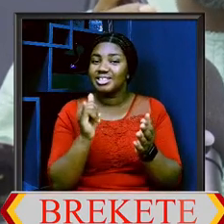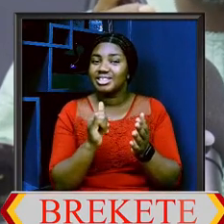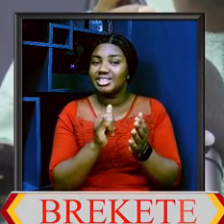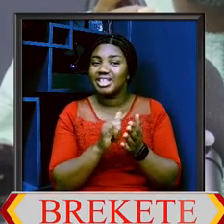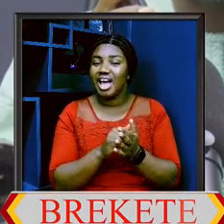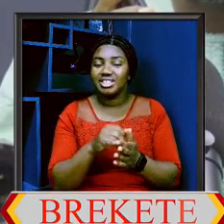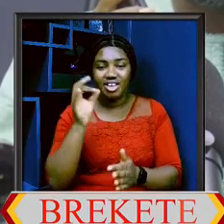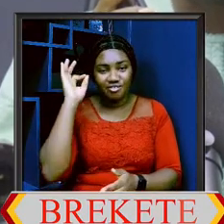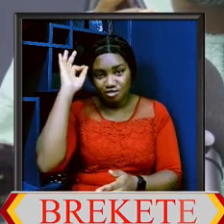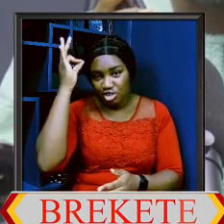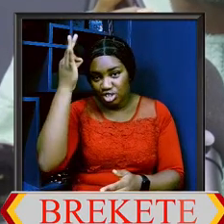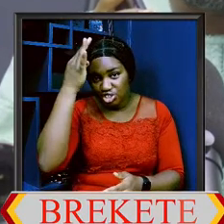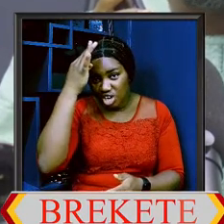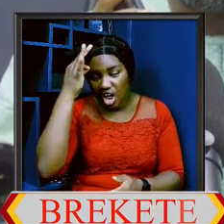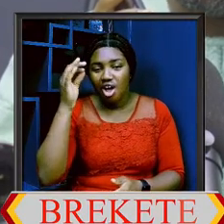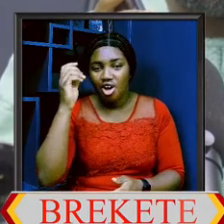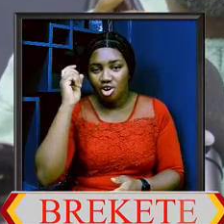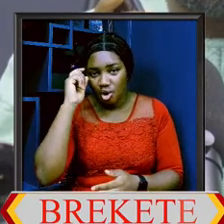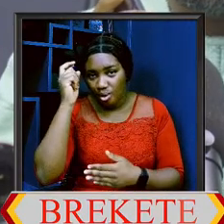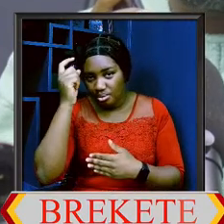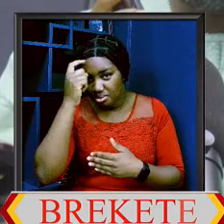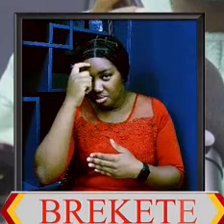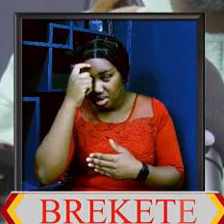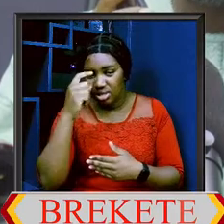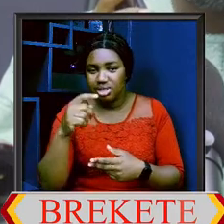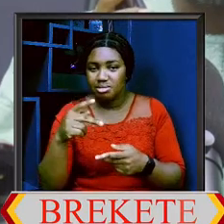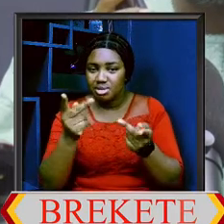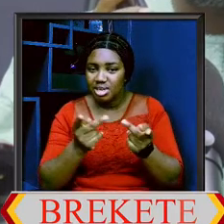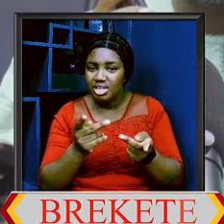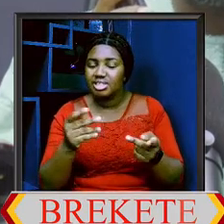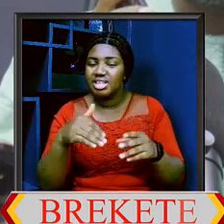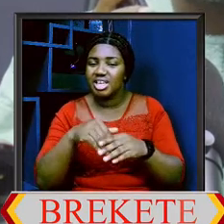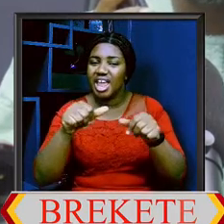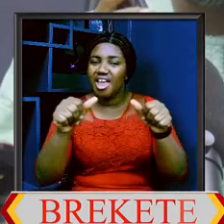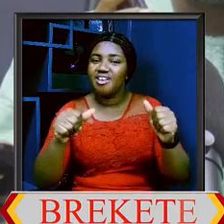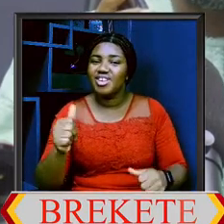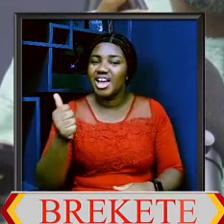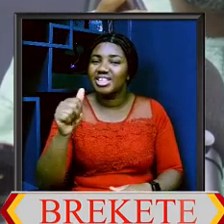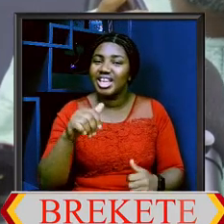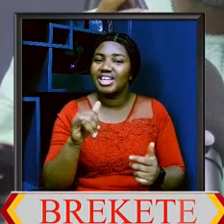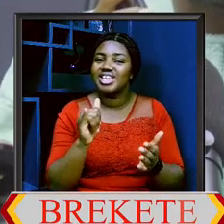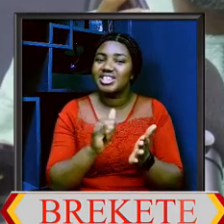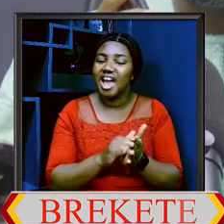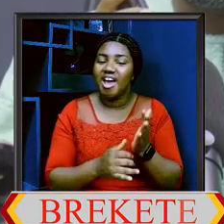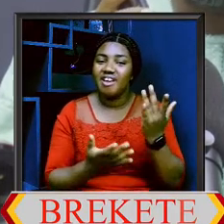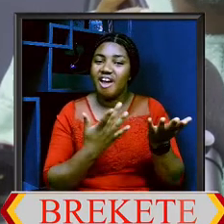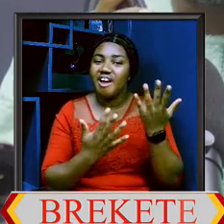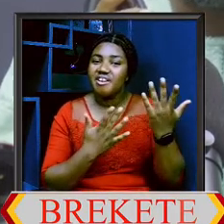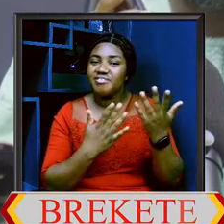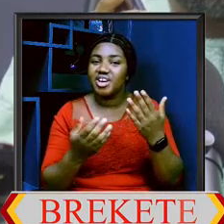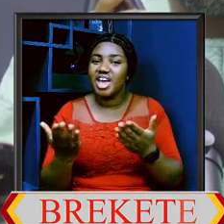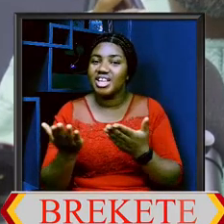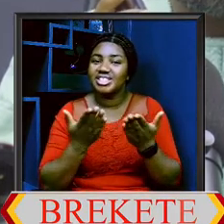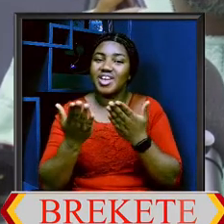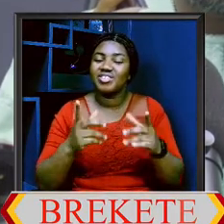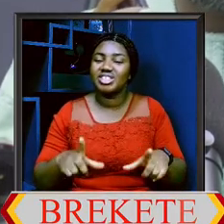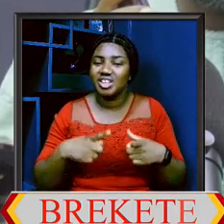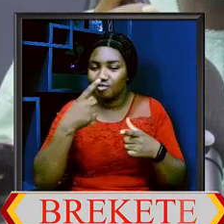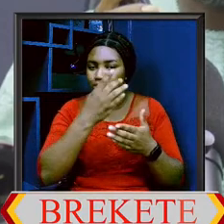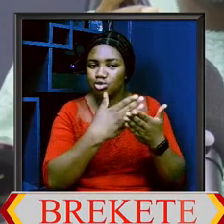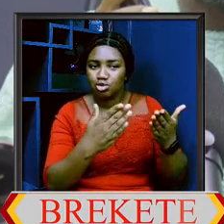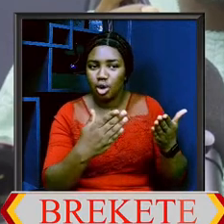would federal government quarters wa there for area 10 wait fire service they leave for some blocks police they leave for some